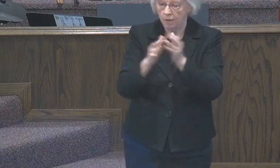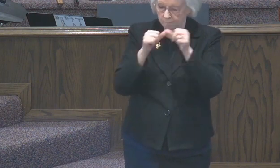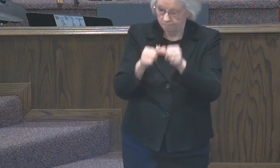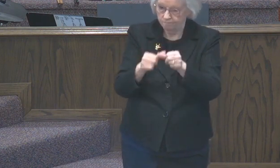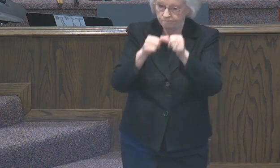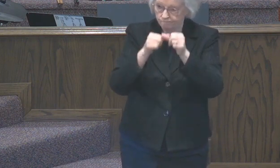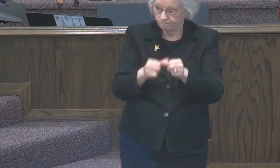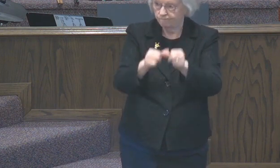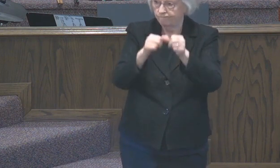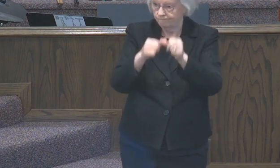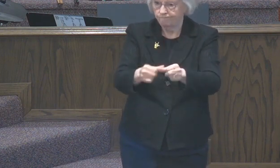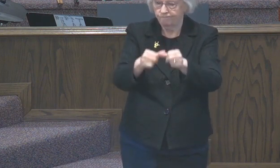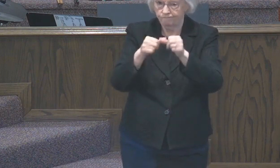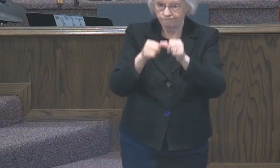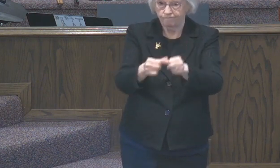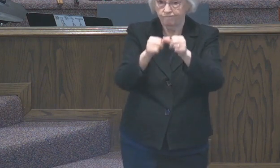asking.